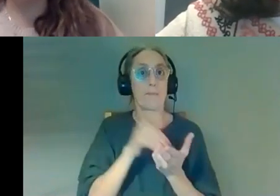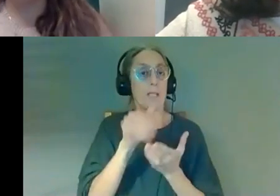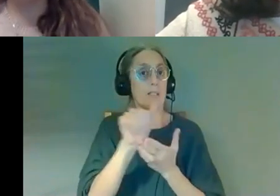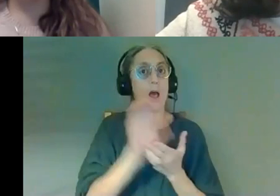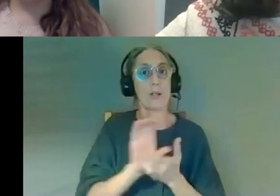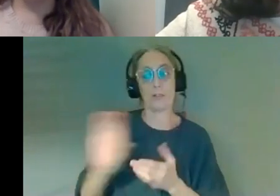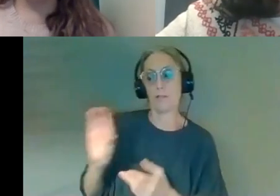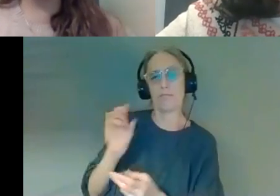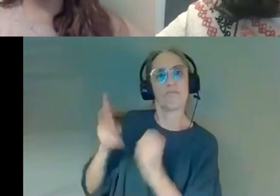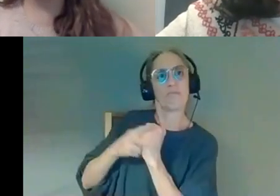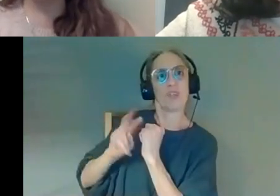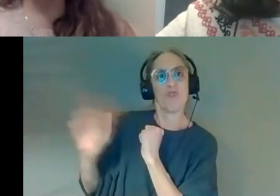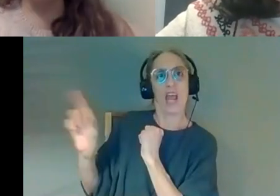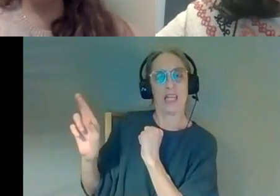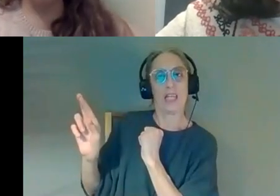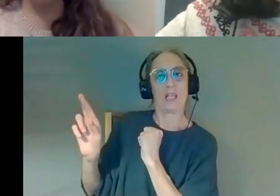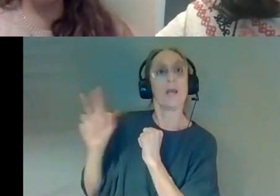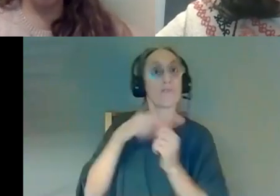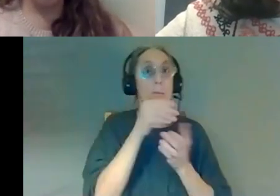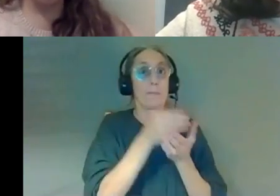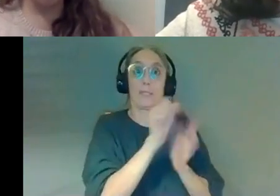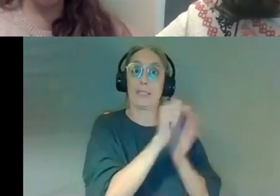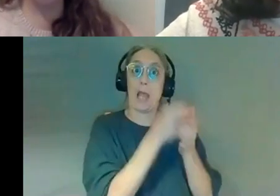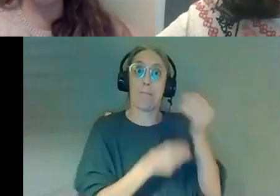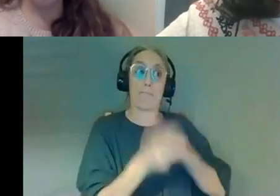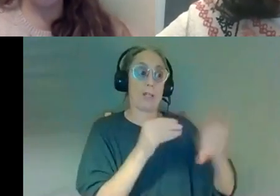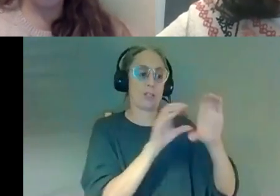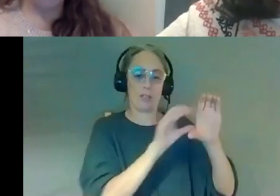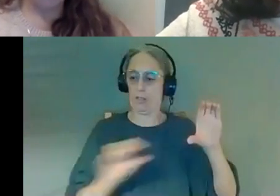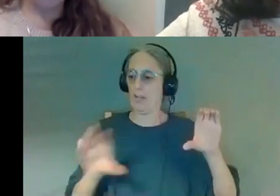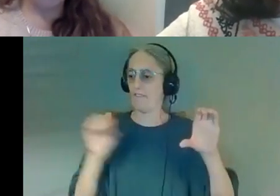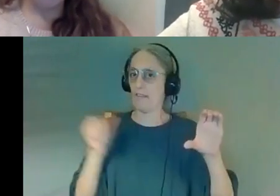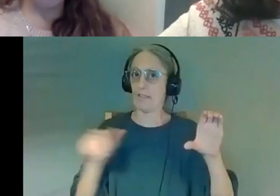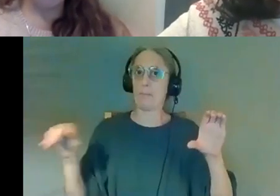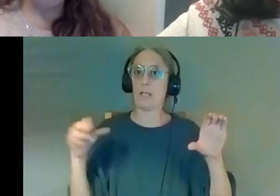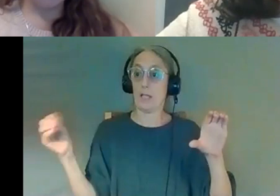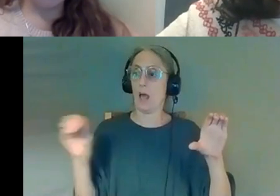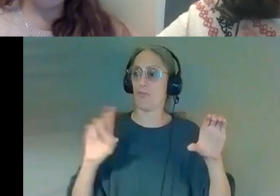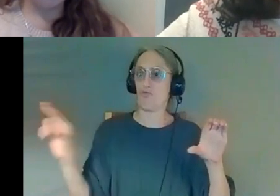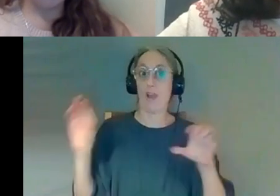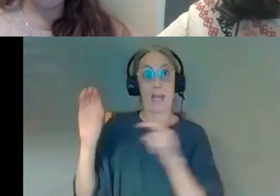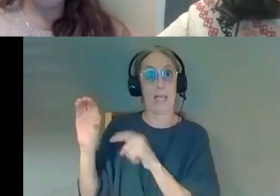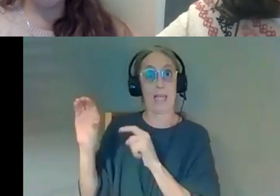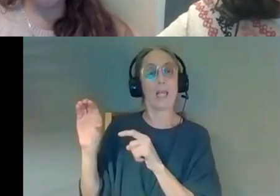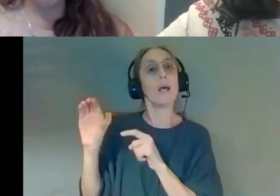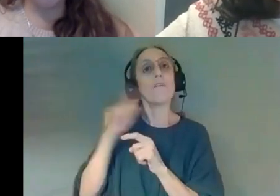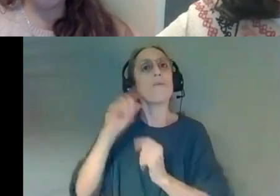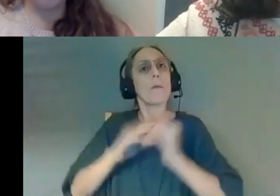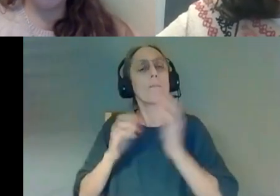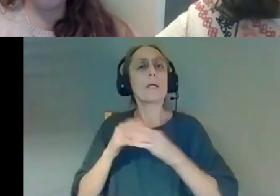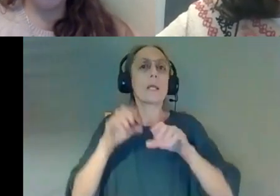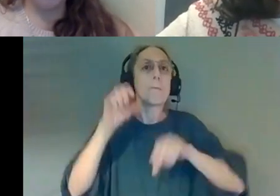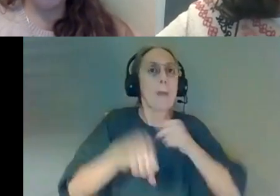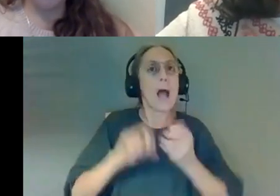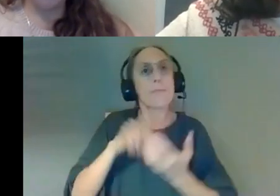budget for walking and biking projects. Yep. Now, and we made sure that there